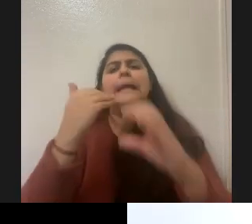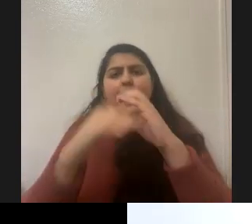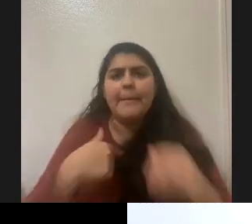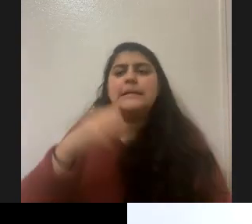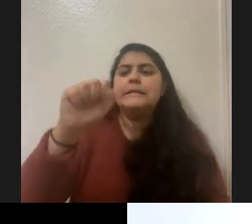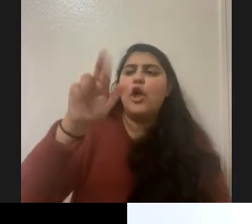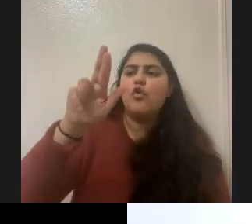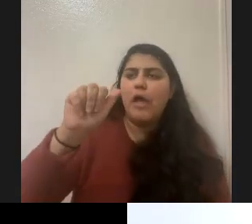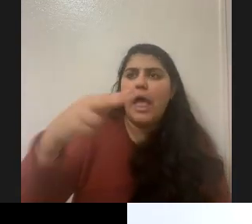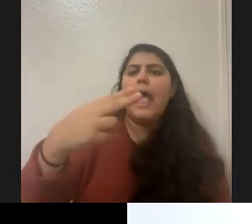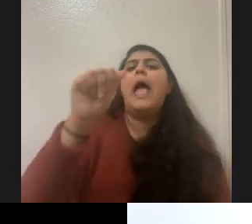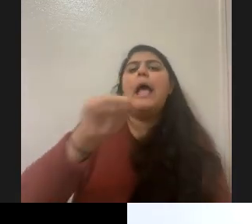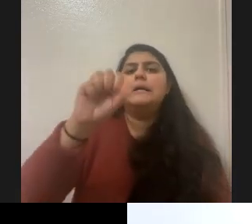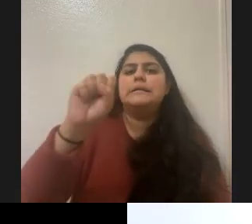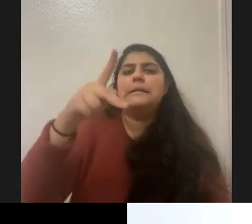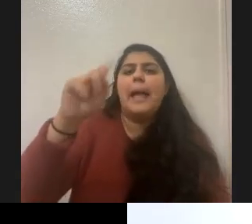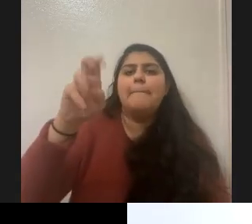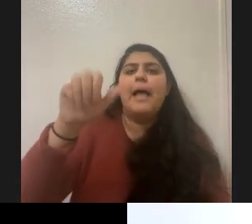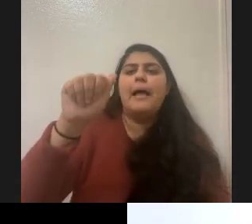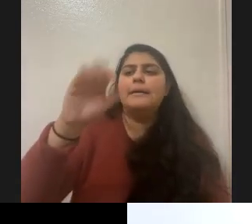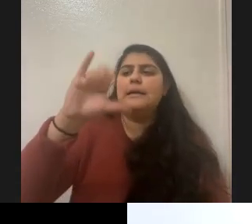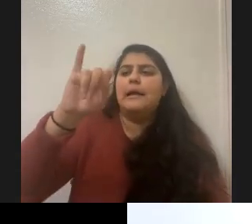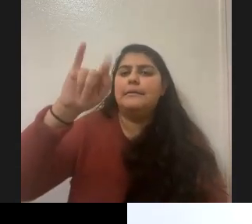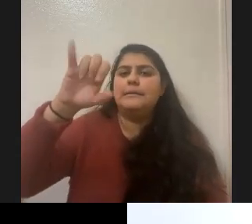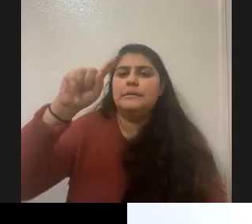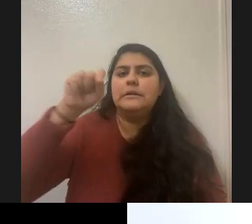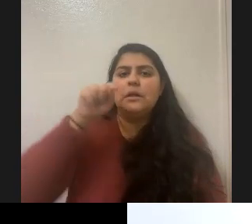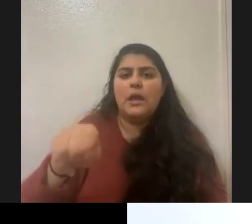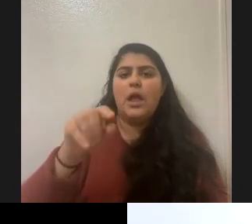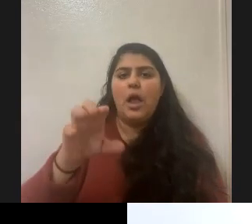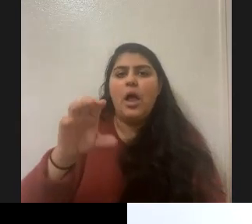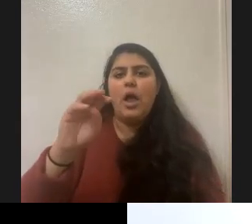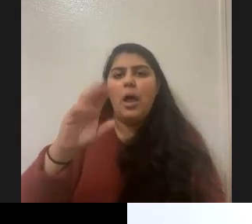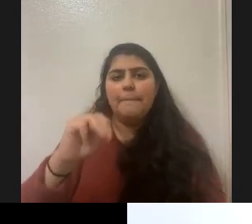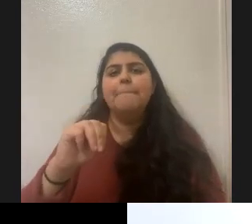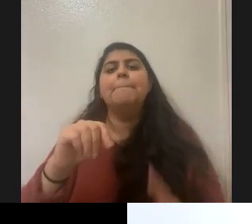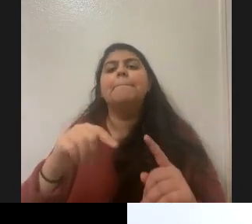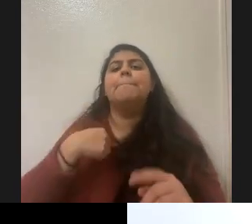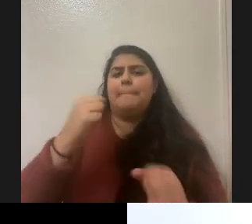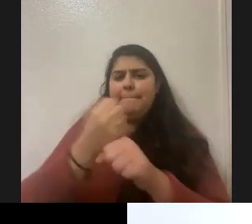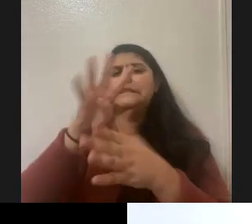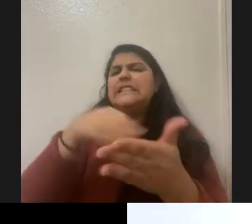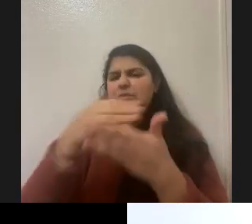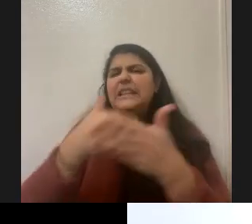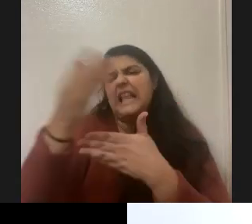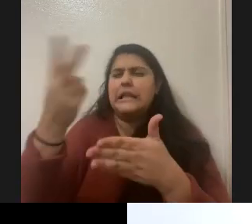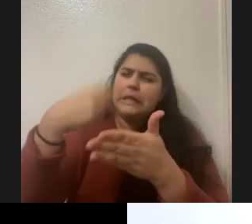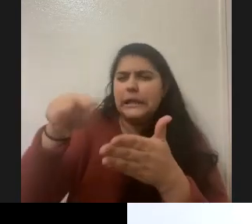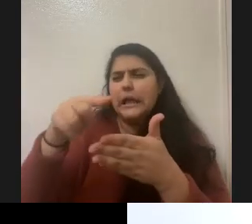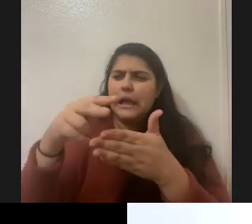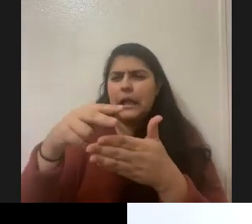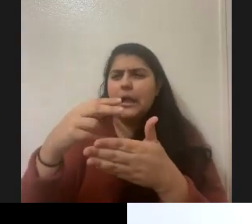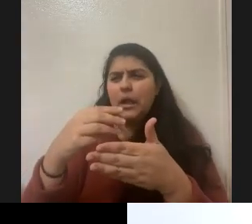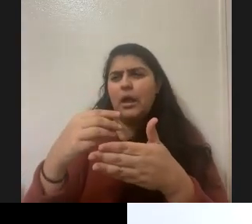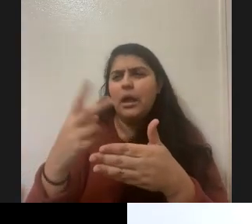sarah@skypeascientist.com. I'm going to be making that schedule in the next couple weeks/months. So, you know, let me know what you want to